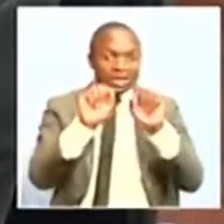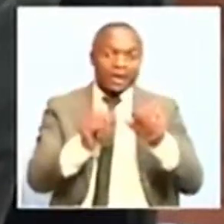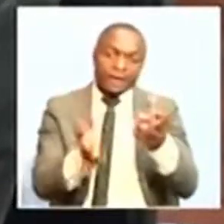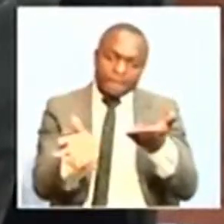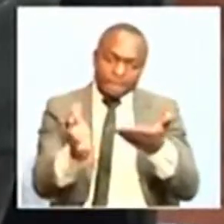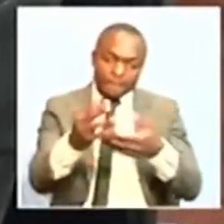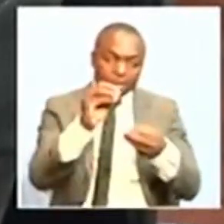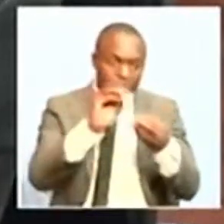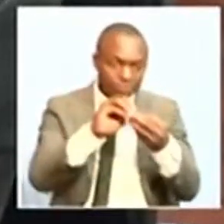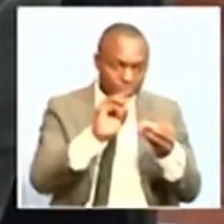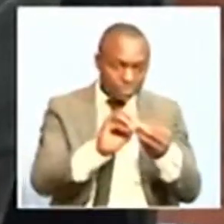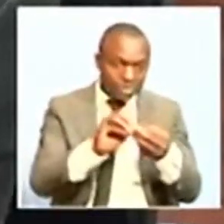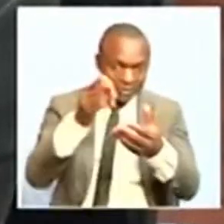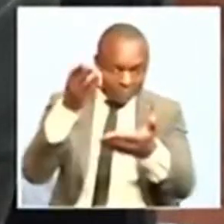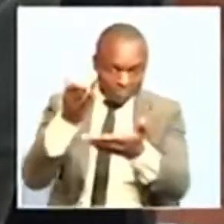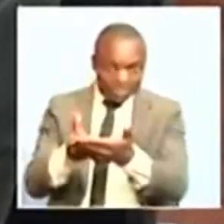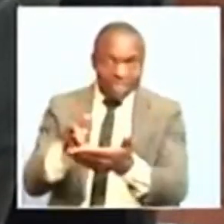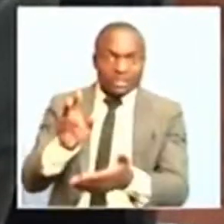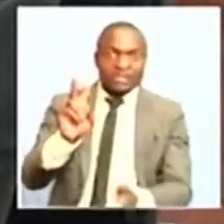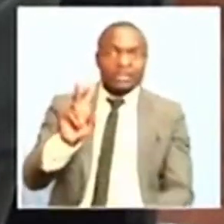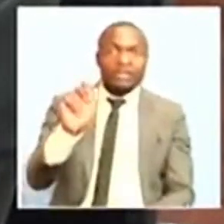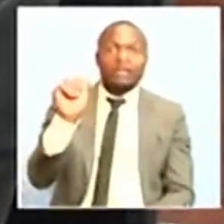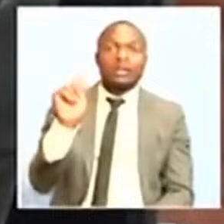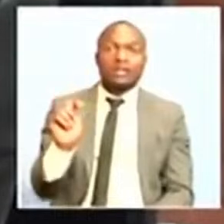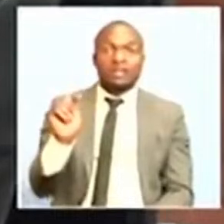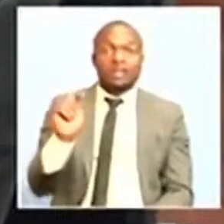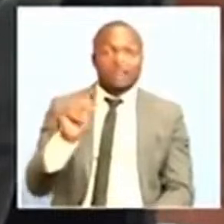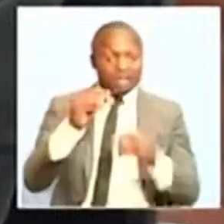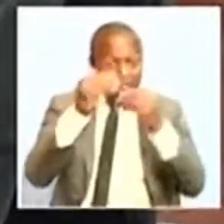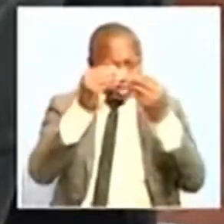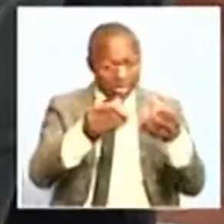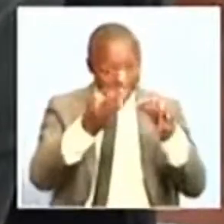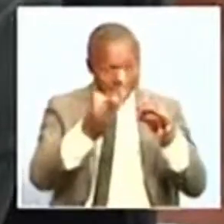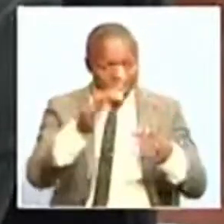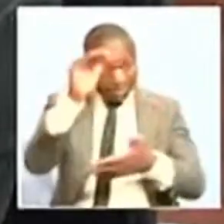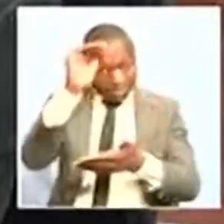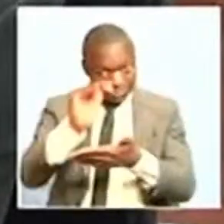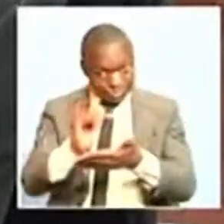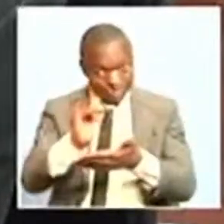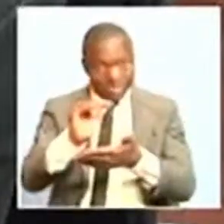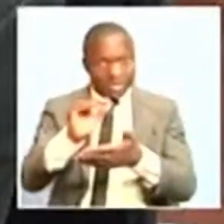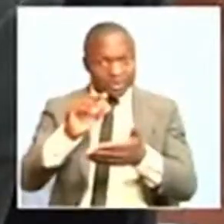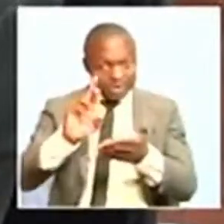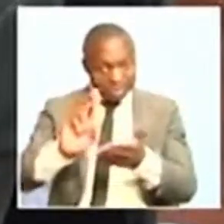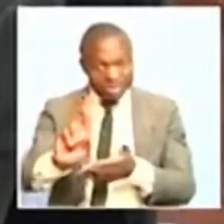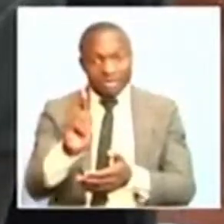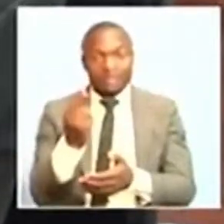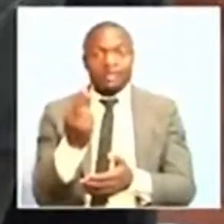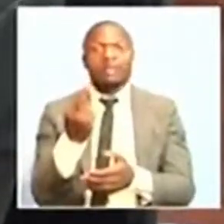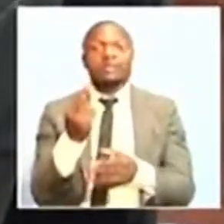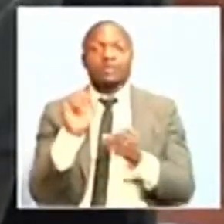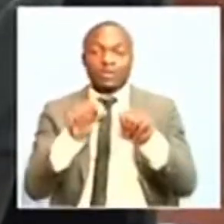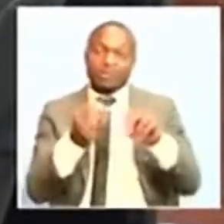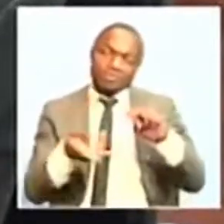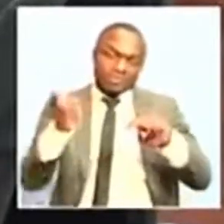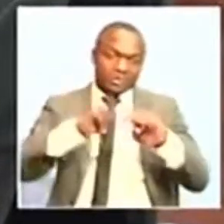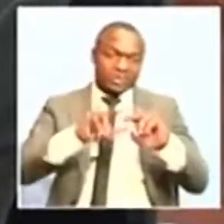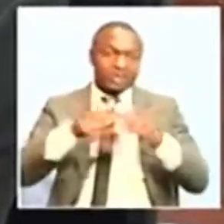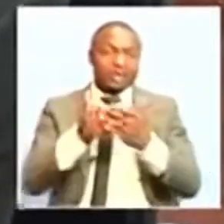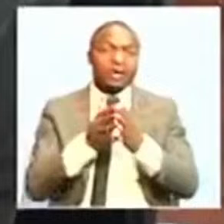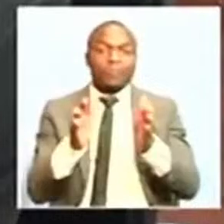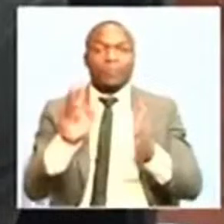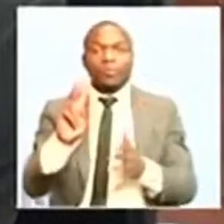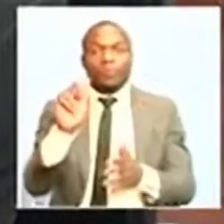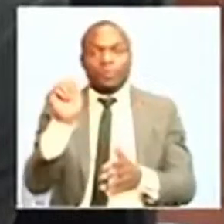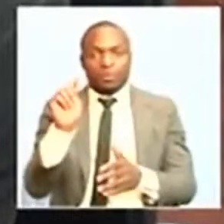more from VAT, given that if we reduce on the refunds, then we increase on how much VAT